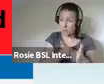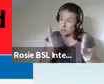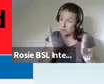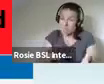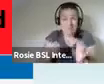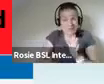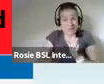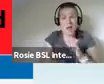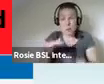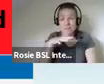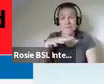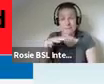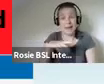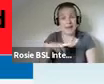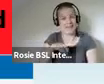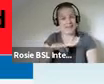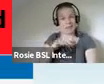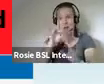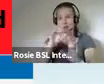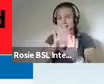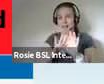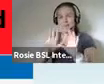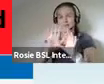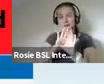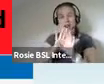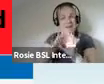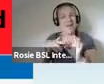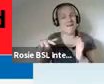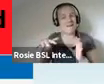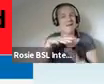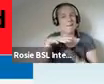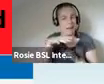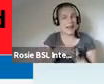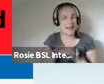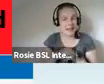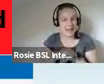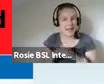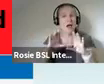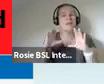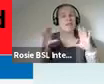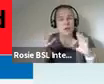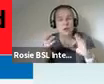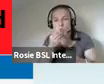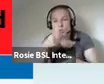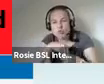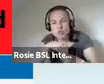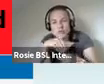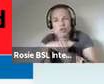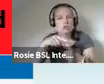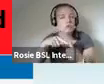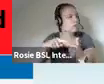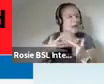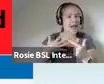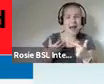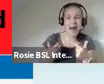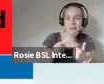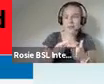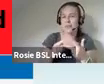inner circle, and that combination of nutrition and health and stimulation and